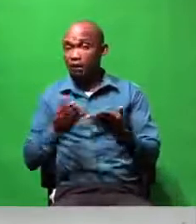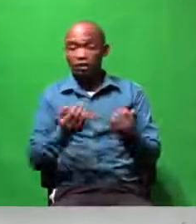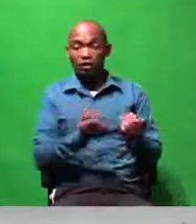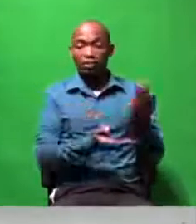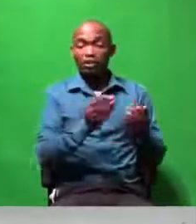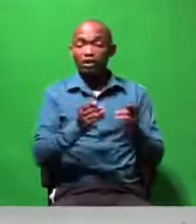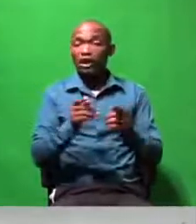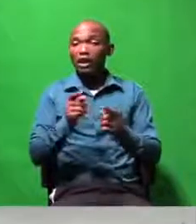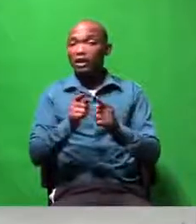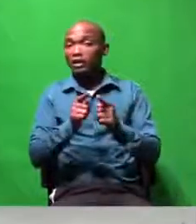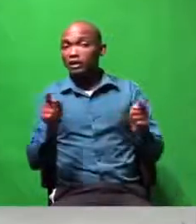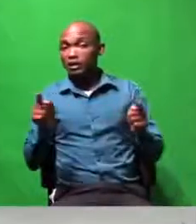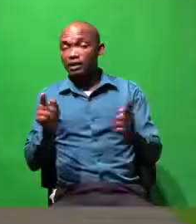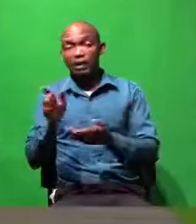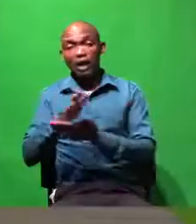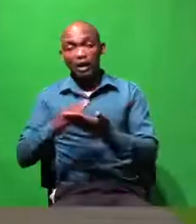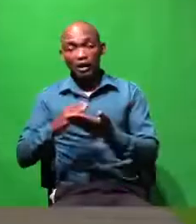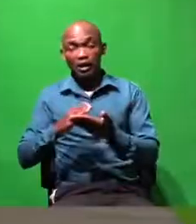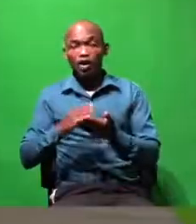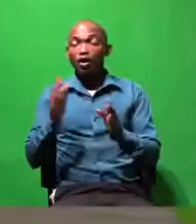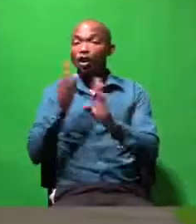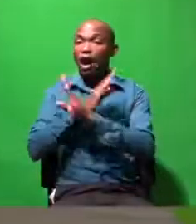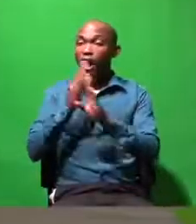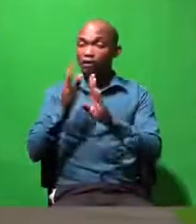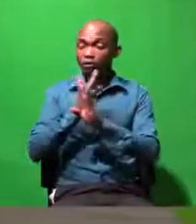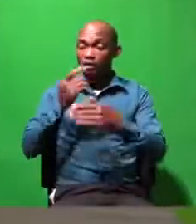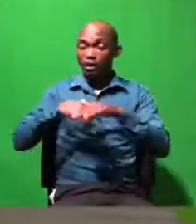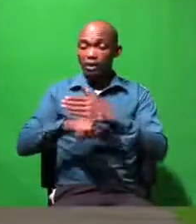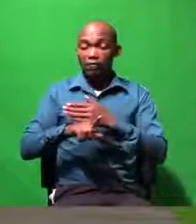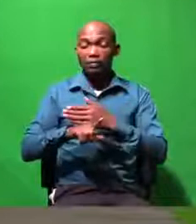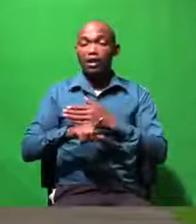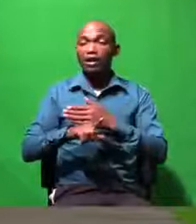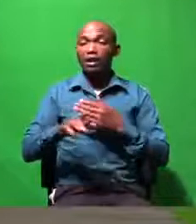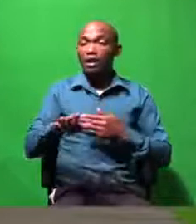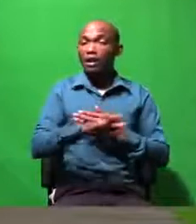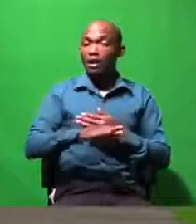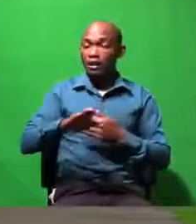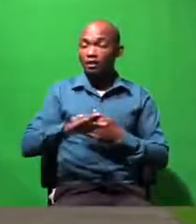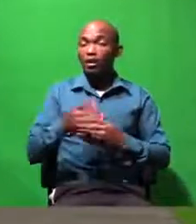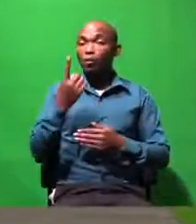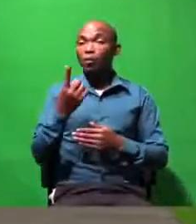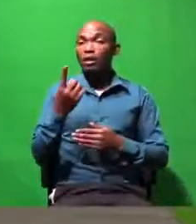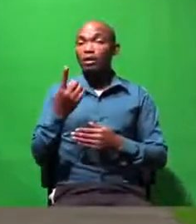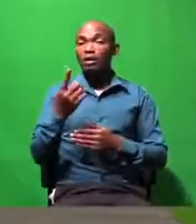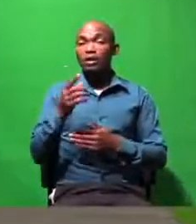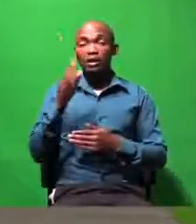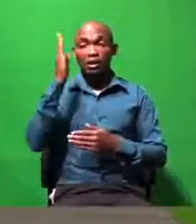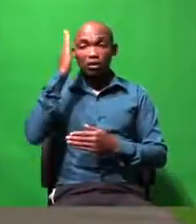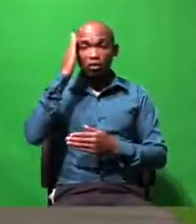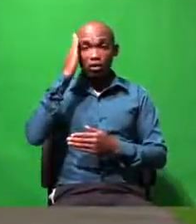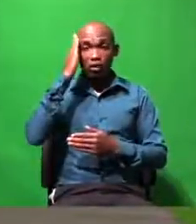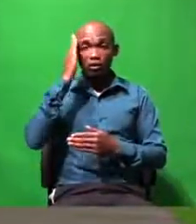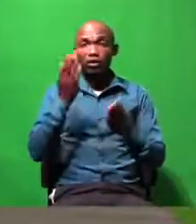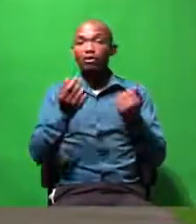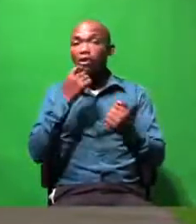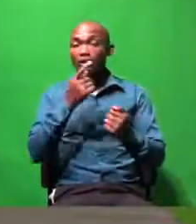and altitude on the land. So these 2 terms, one is a knowledge, we can say a science